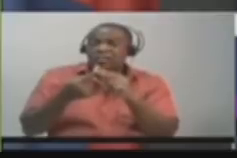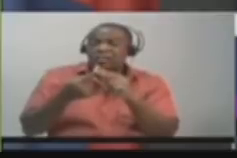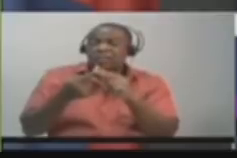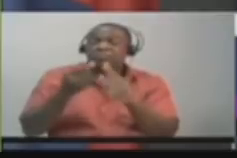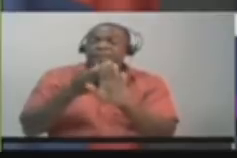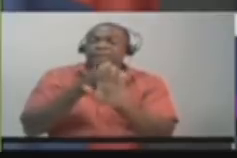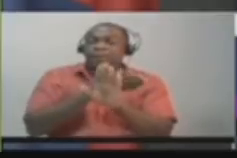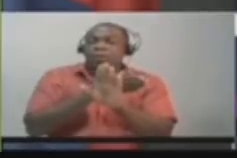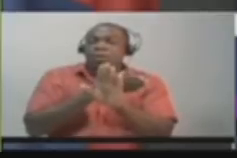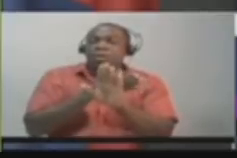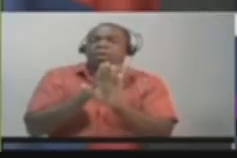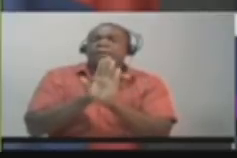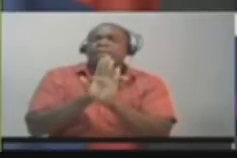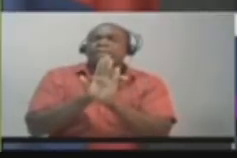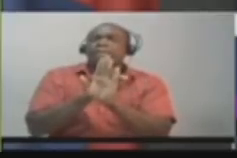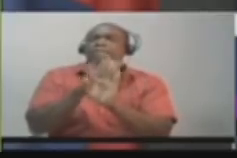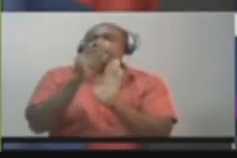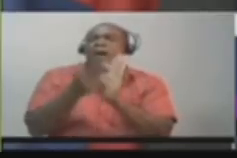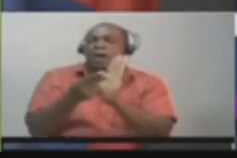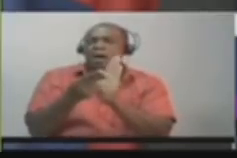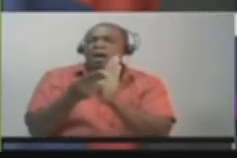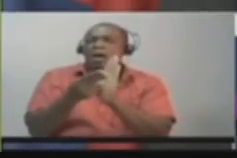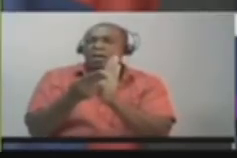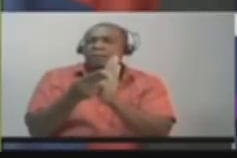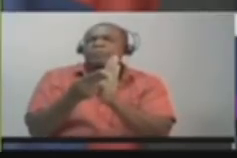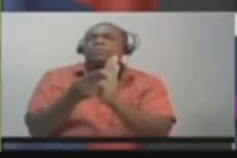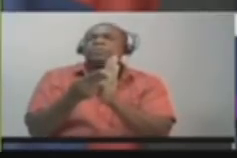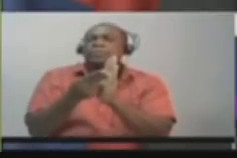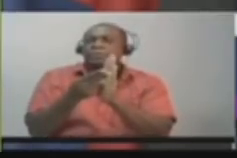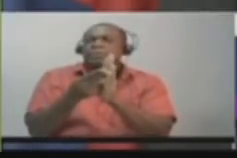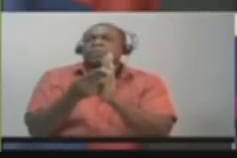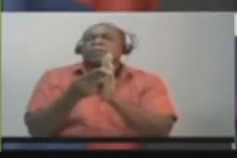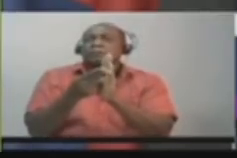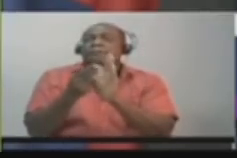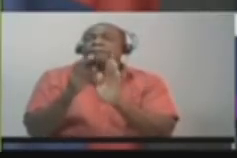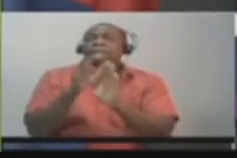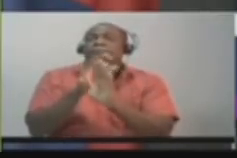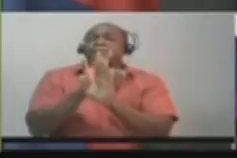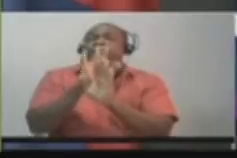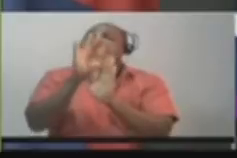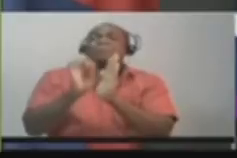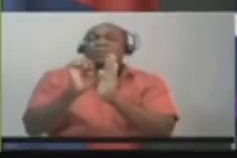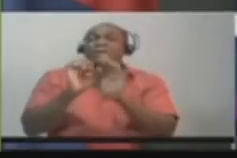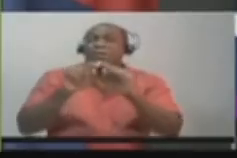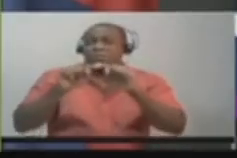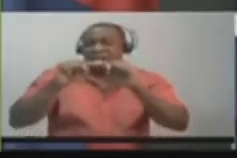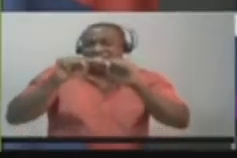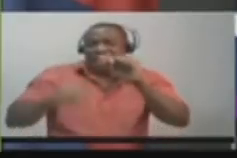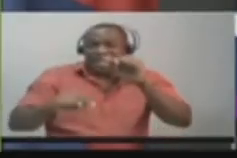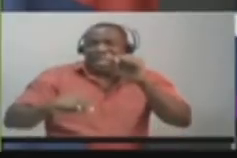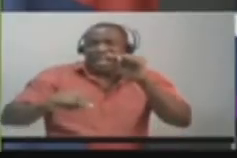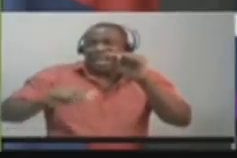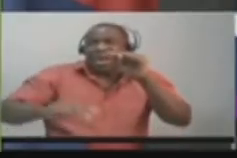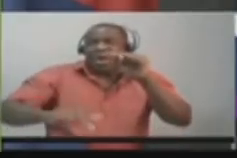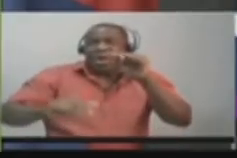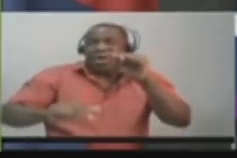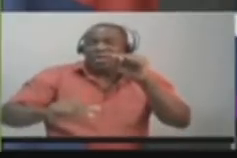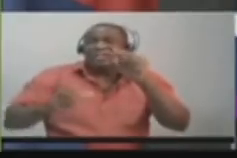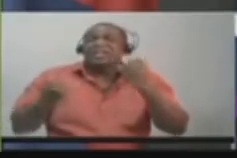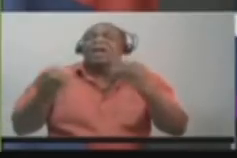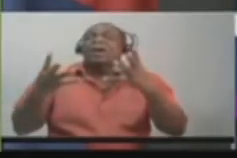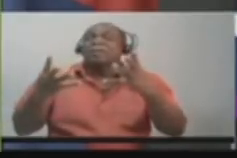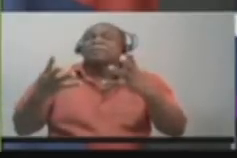in March. February, we were down at our lowest in terms of infection. It climbed up very slowly